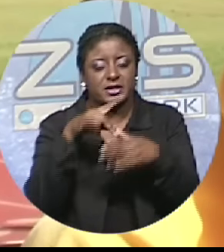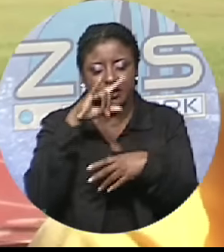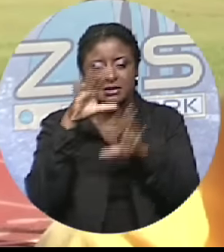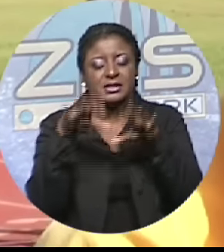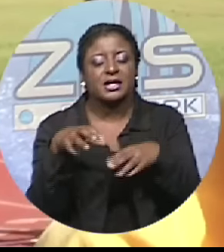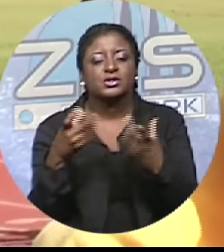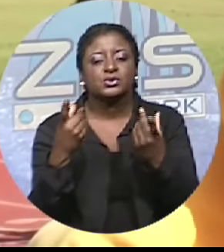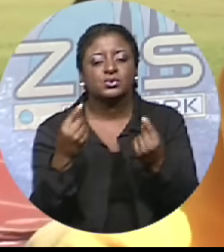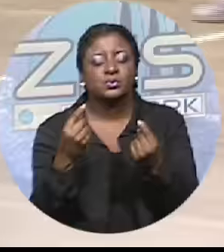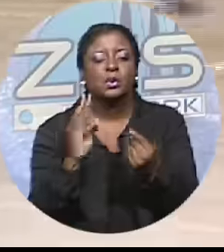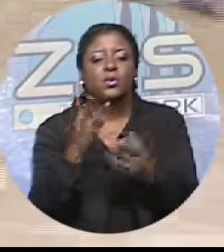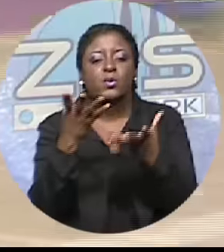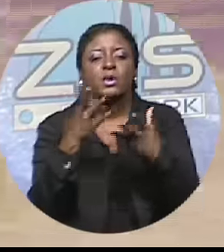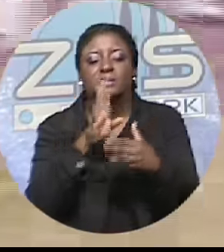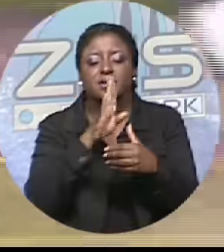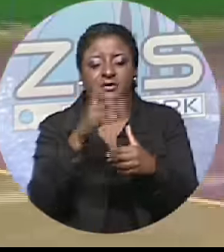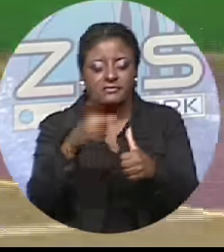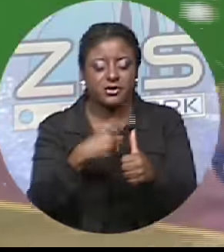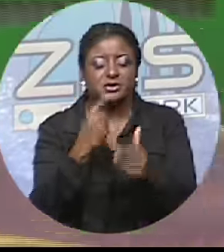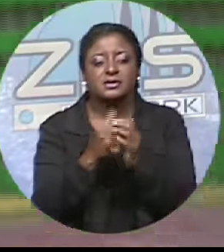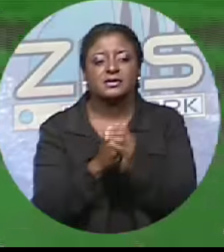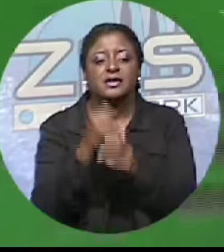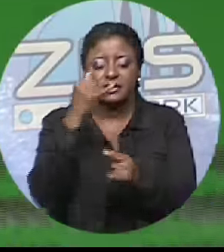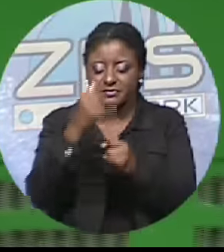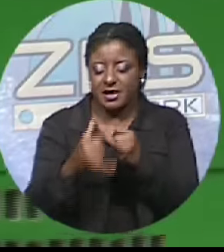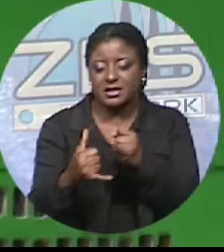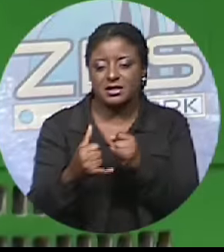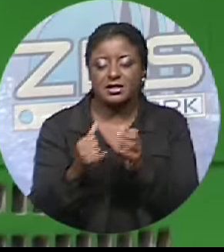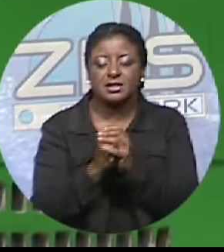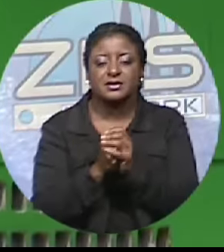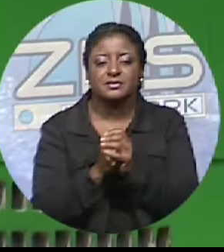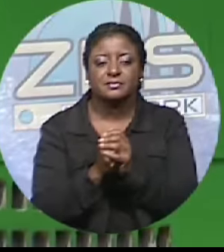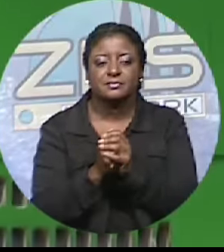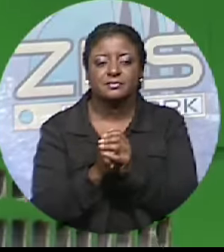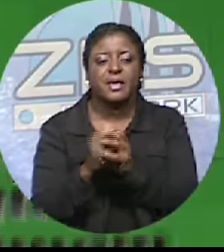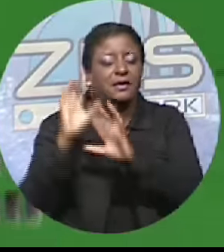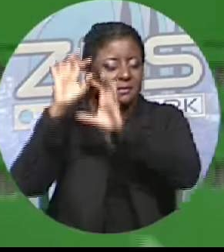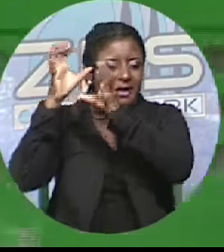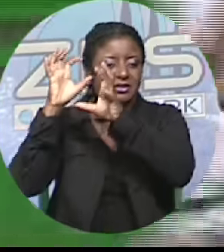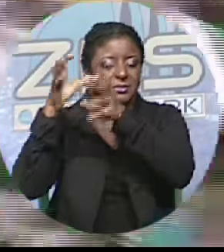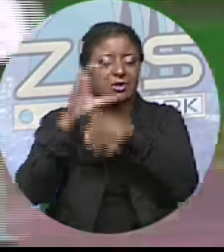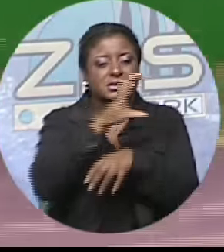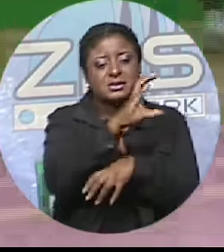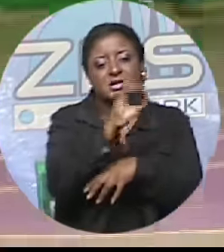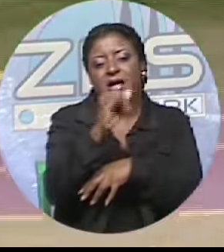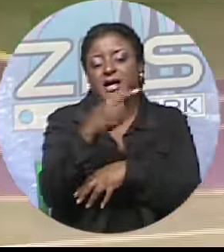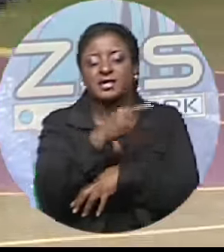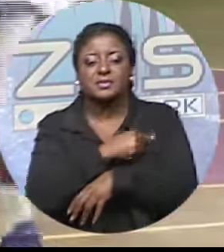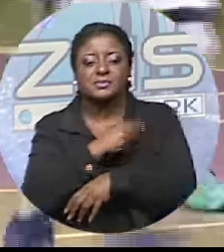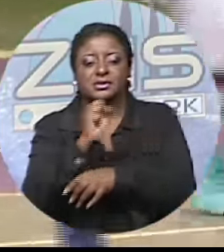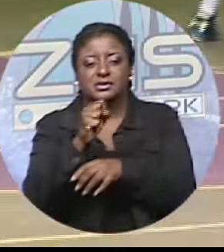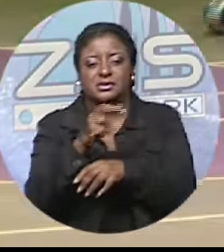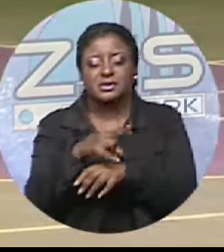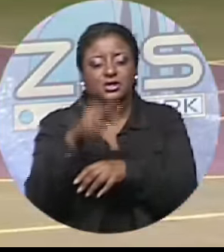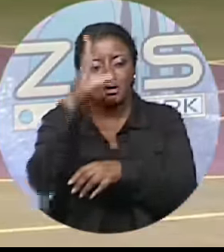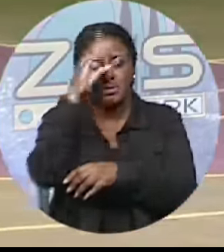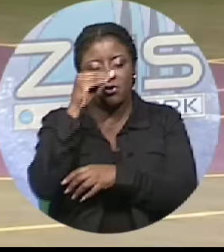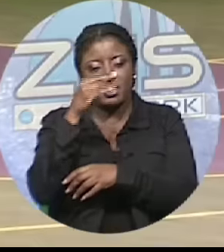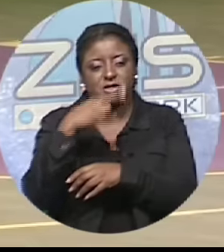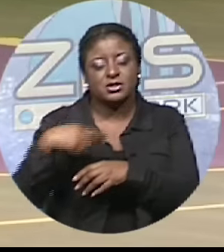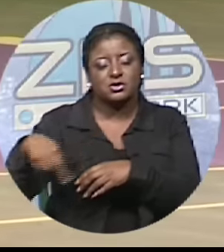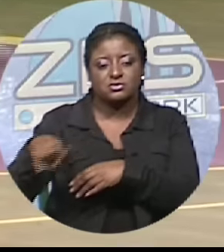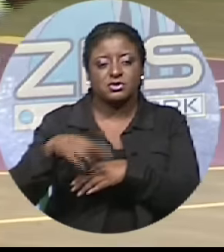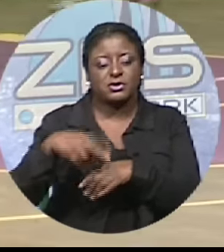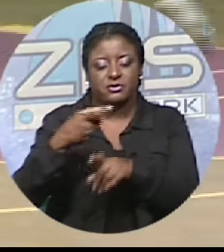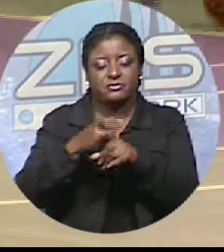us because we want to be the first out of the block. And finally in sports, some shaking and baking from basketball. C.I. Gibson senior boys, they recently returned from